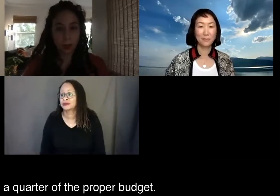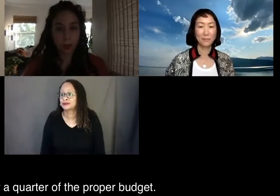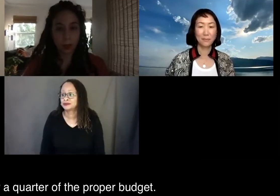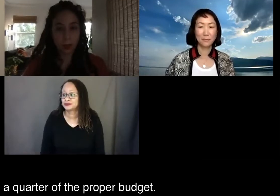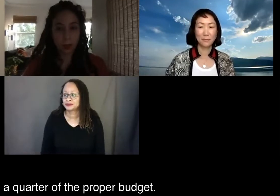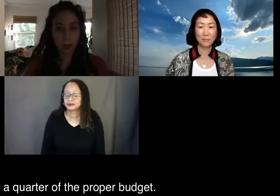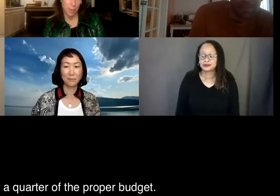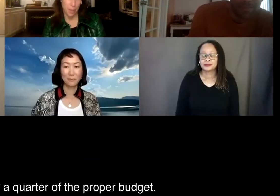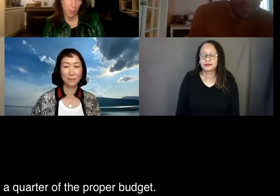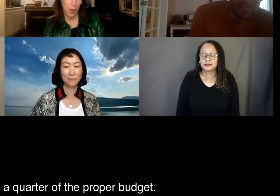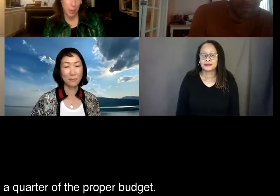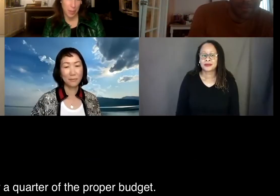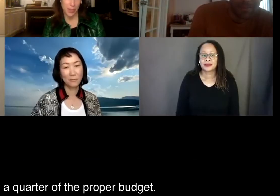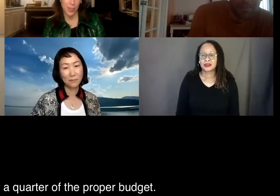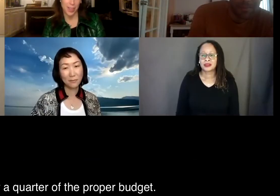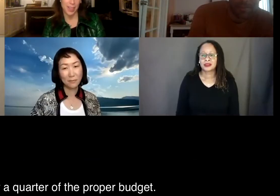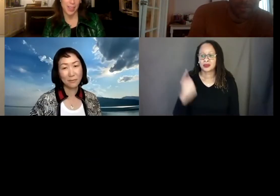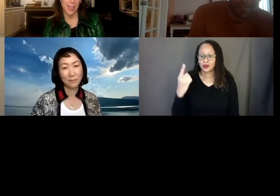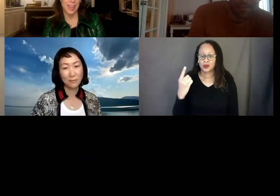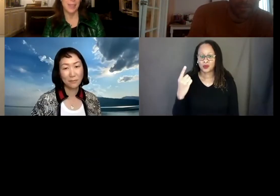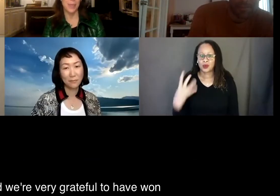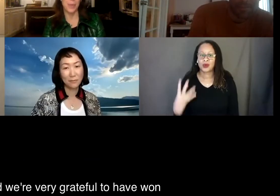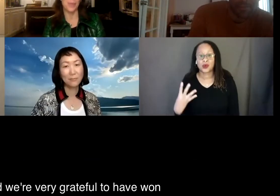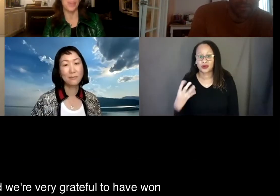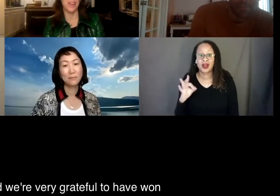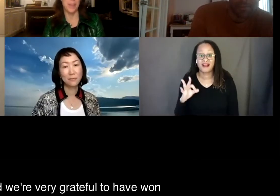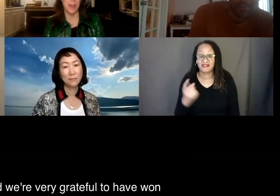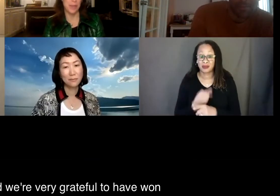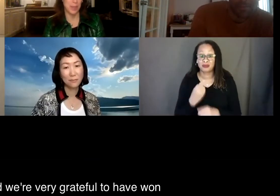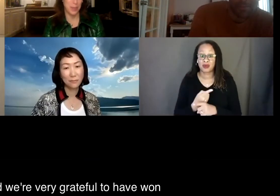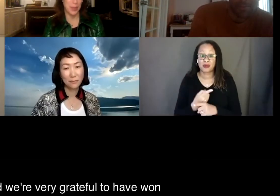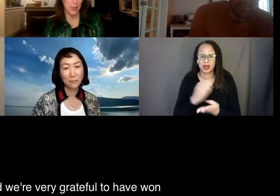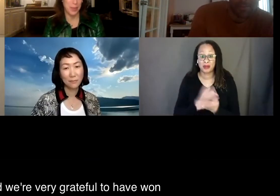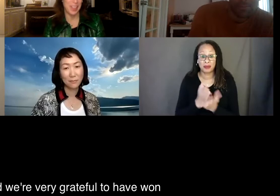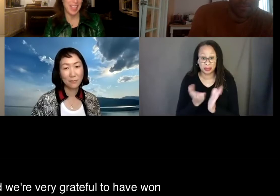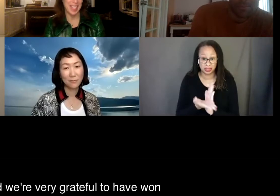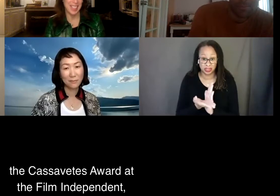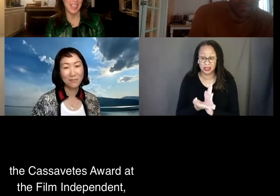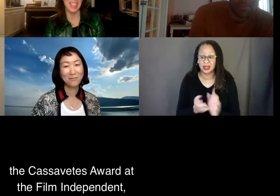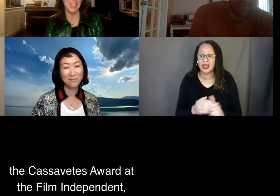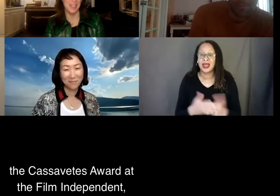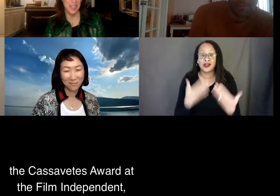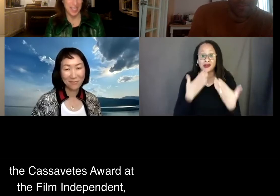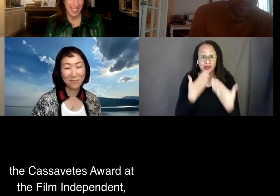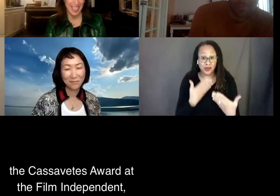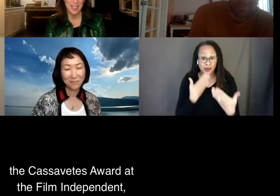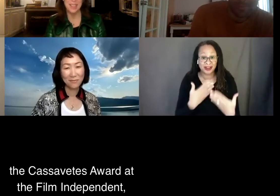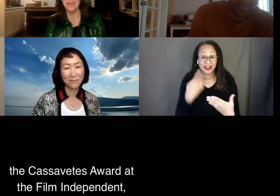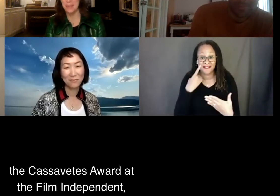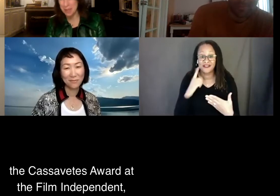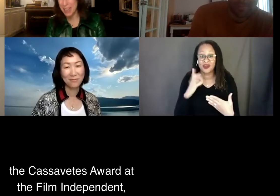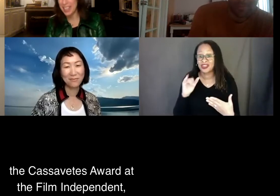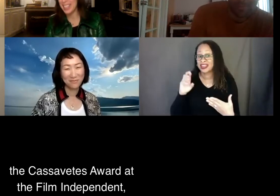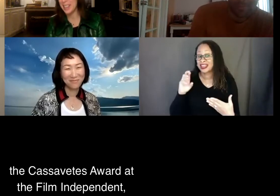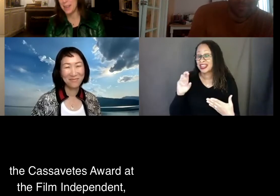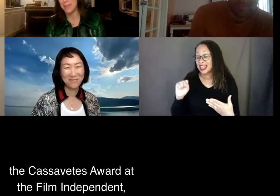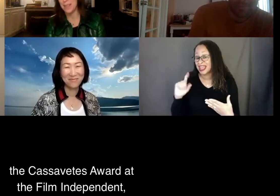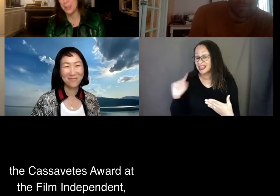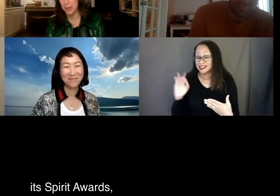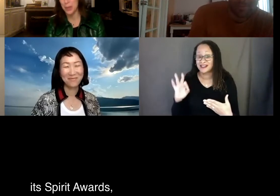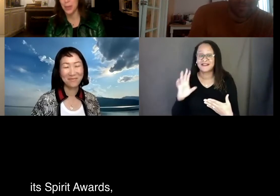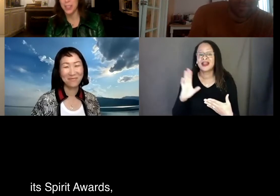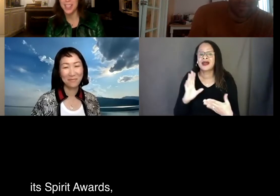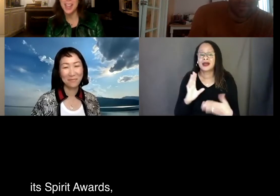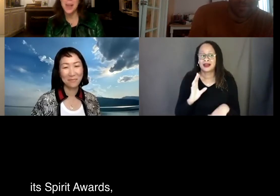a quarter of the proper budget, and we're very grateful to have won the Cassavetes Award at the Film